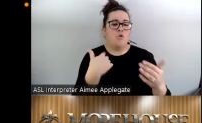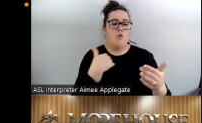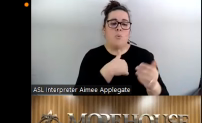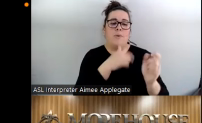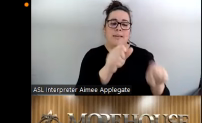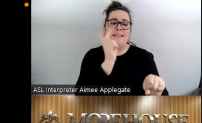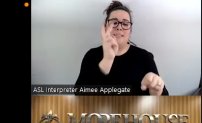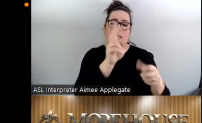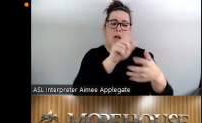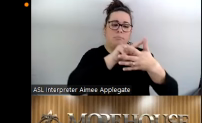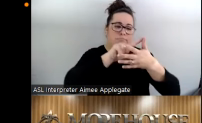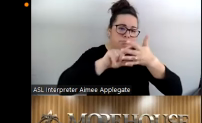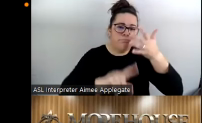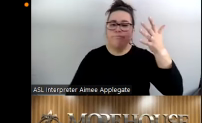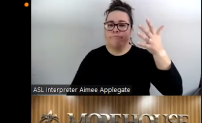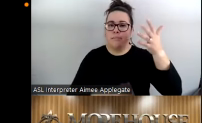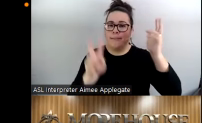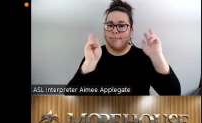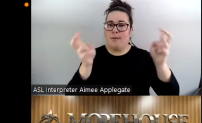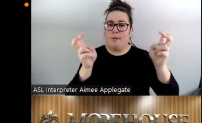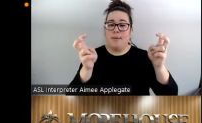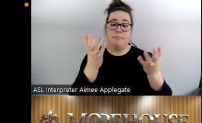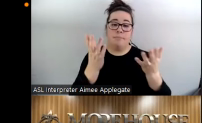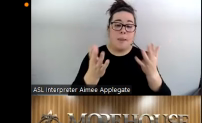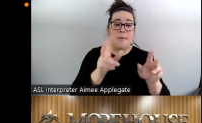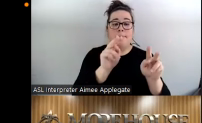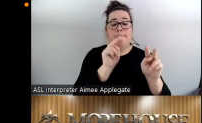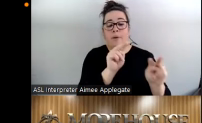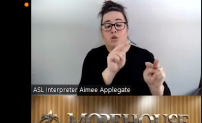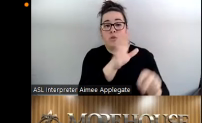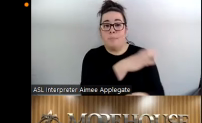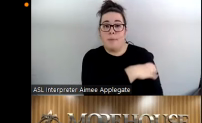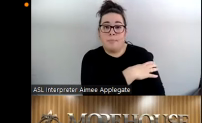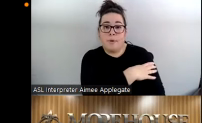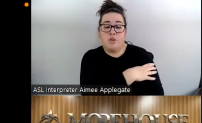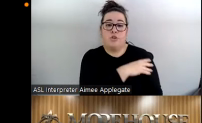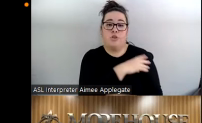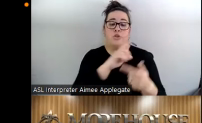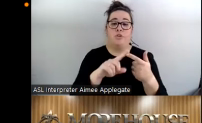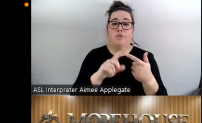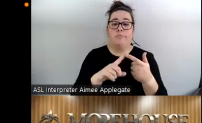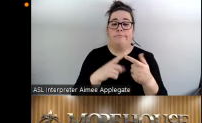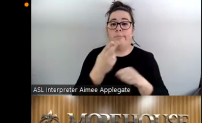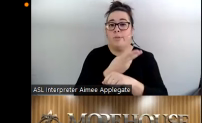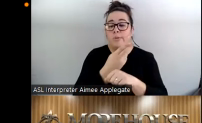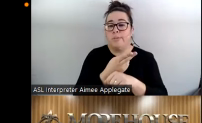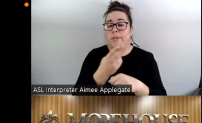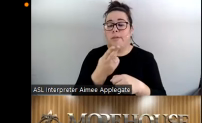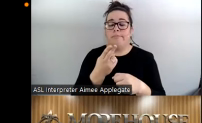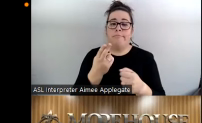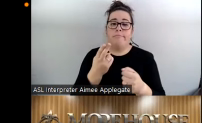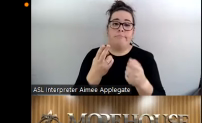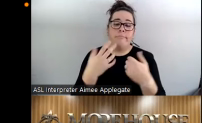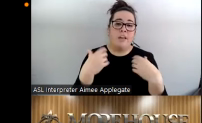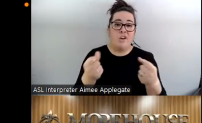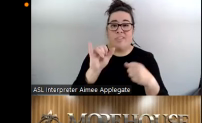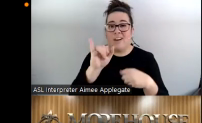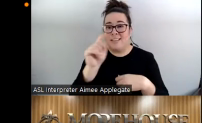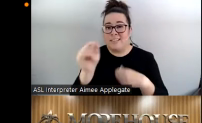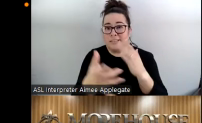of these topics, whether it be monitoring your blood pressure, using consumer health IT technologies, healthy coping,